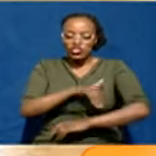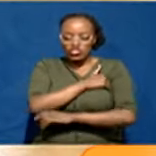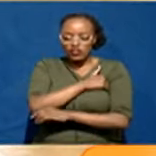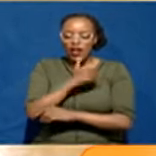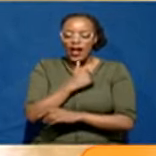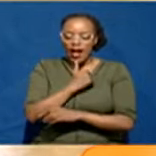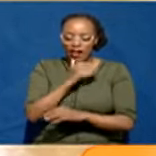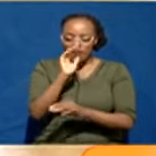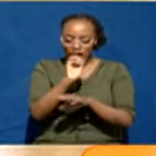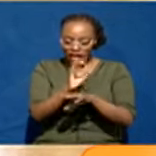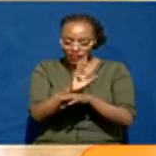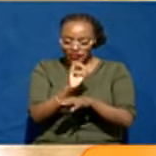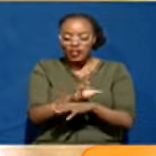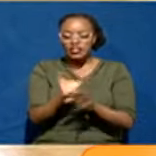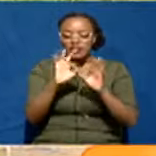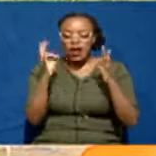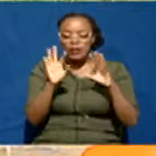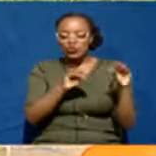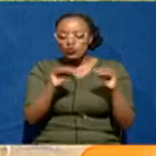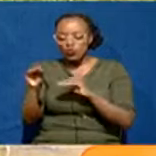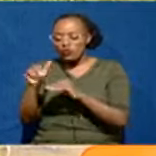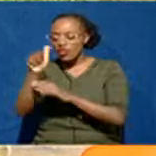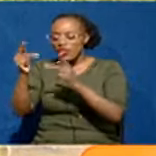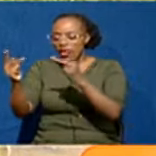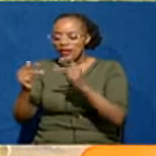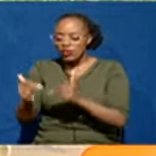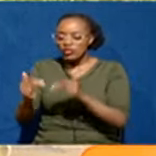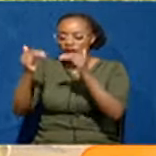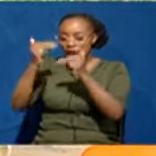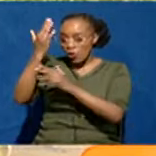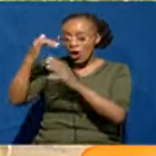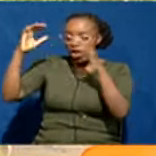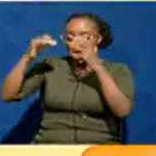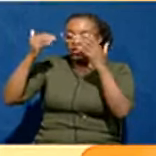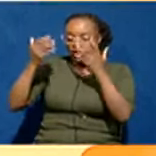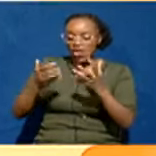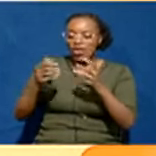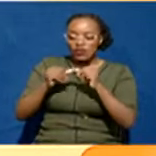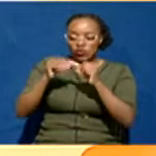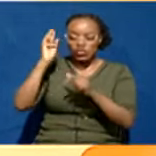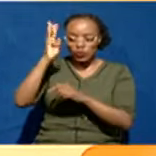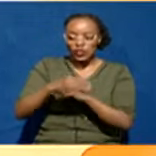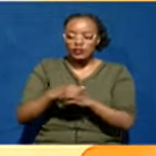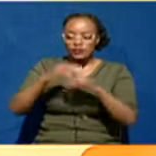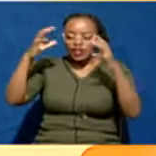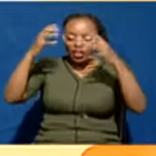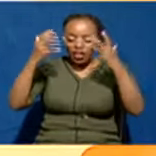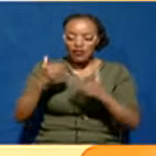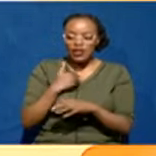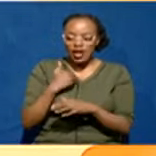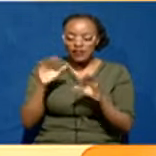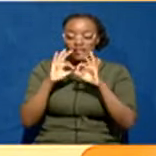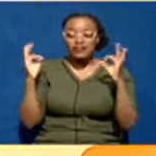affected families to move to higher grounds with more heavy rains expected in the coming days. Mvua ni mingi sana. Kuna familia